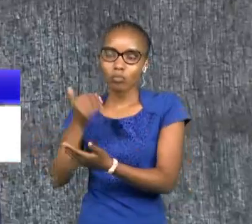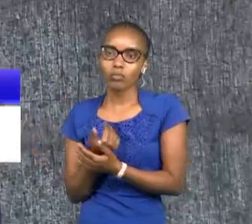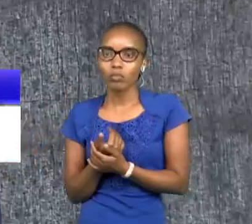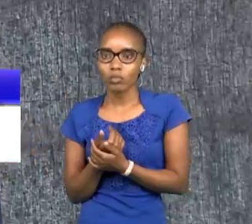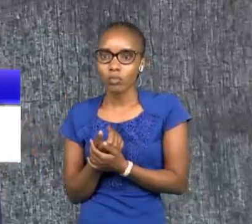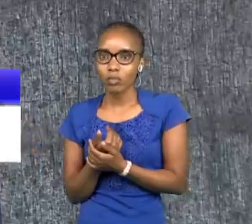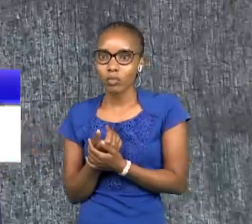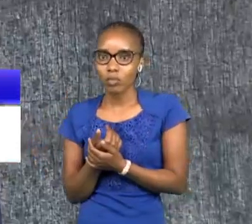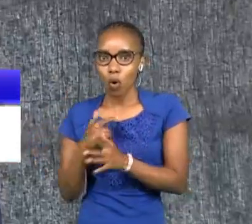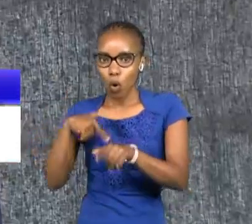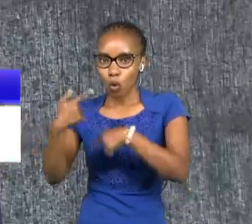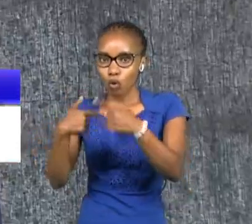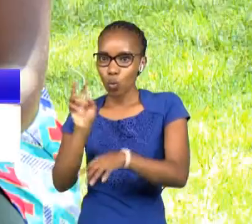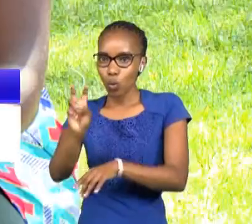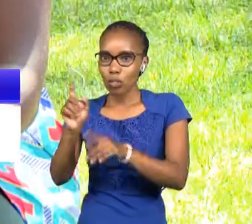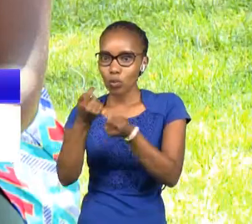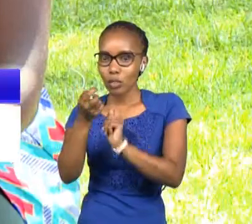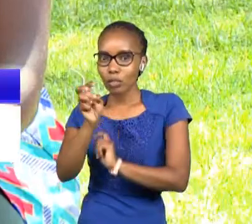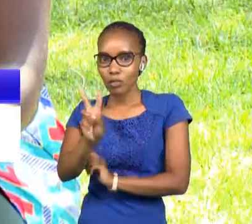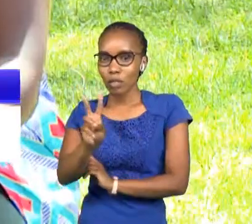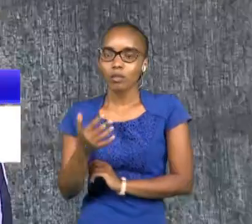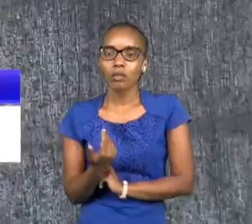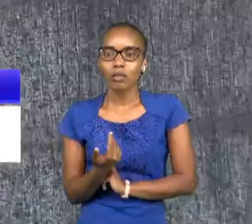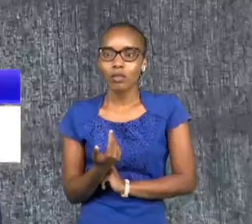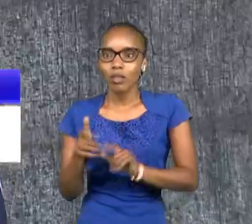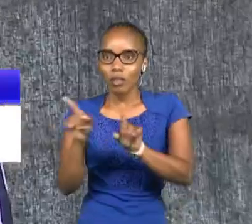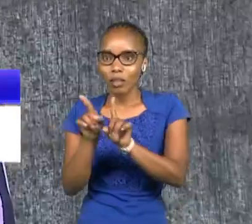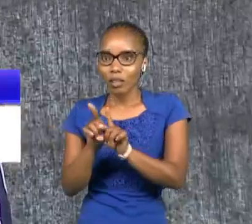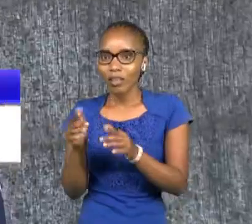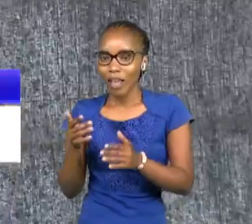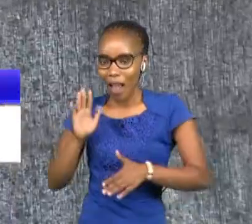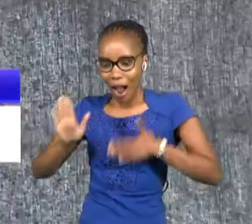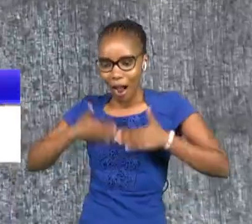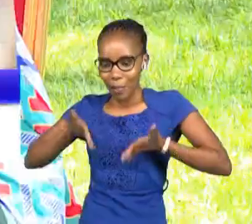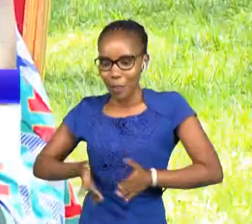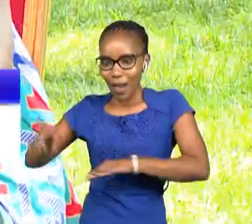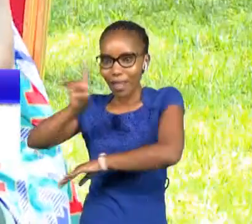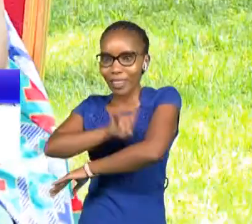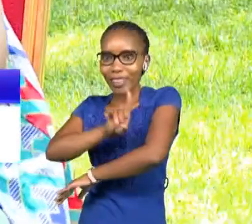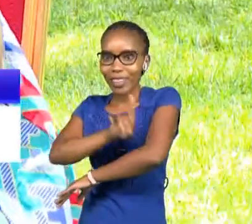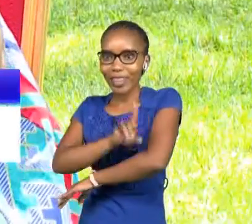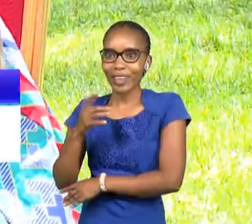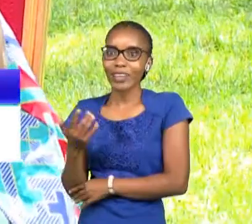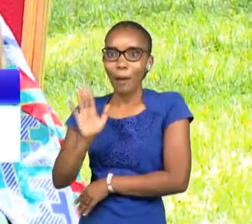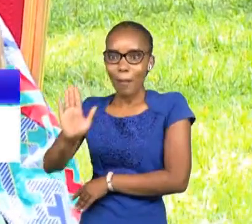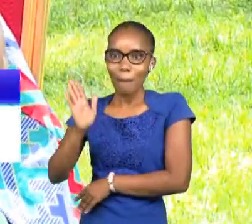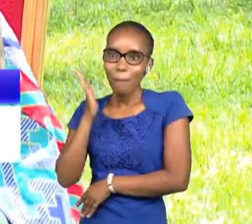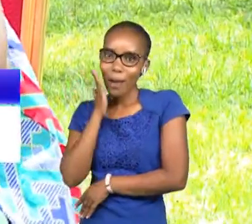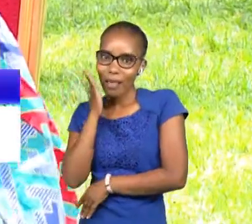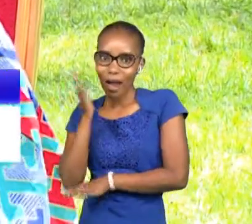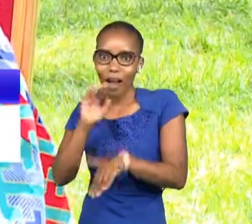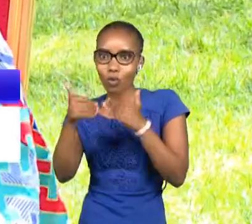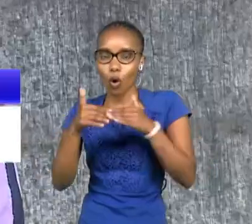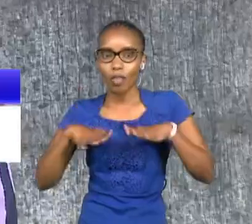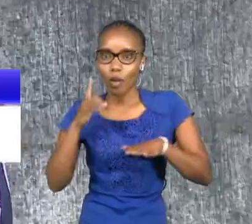keep tuned into Switch TV. And of course, happy Birth Defects Day to Tunu and her mother, and to all those out